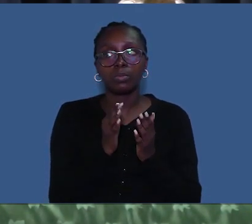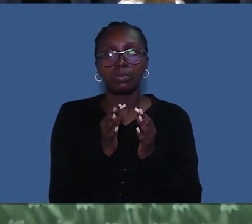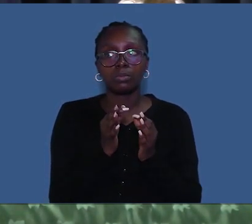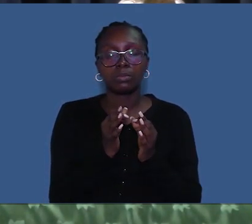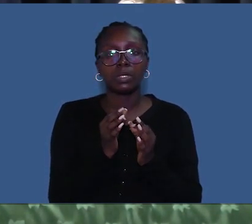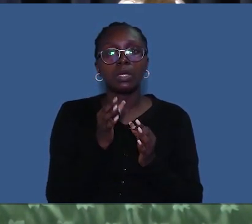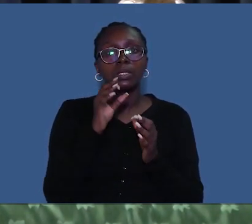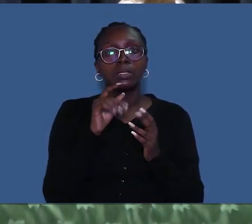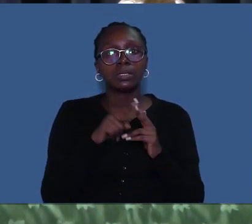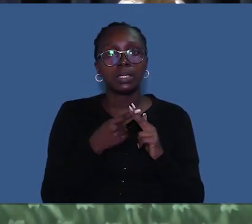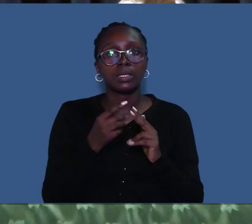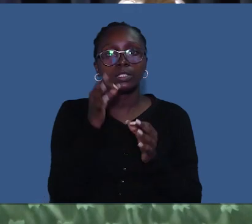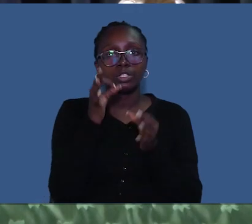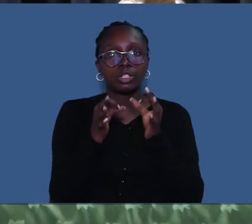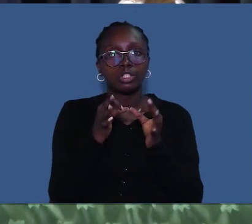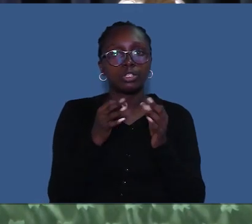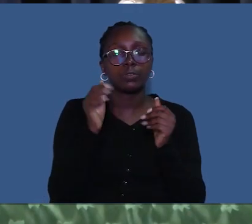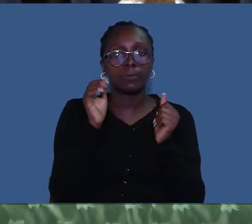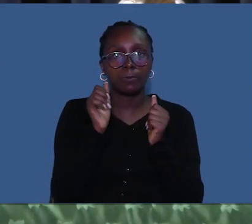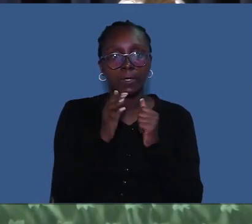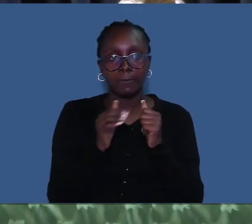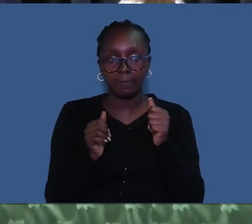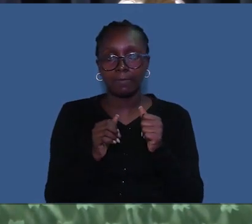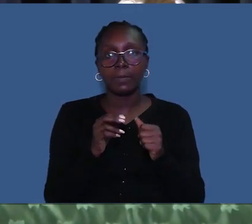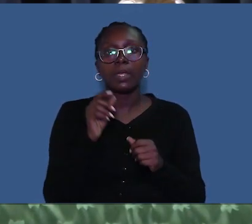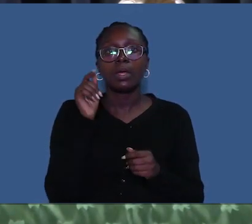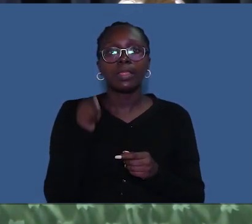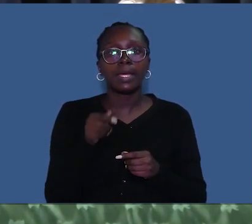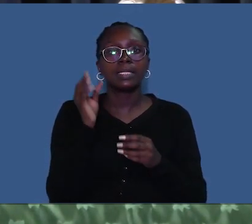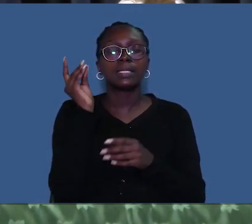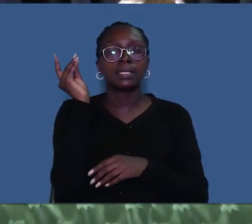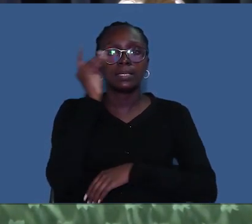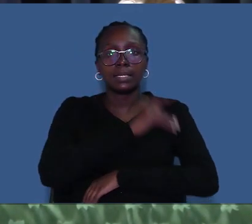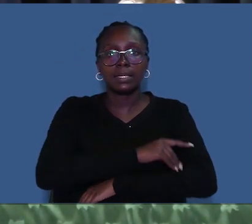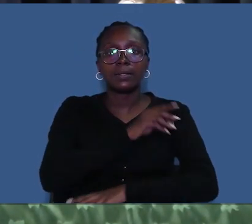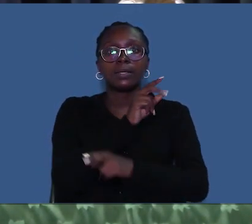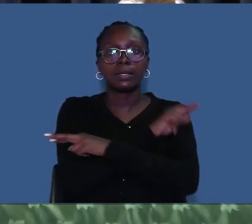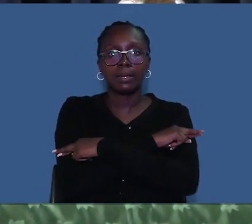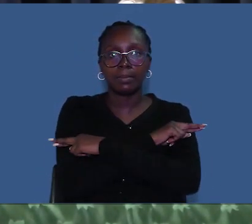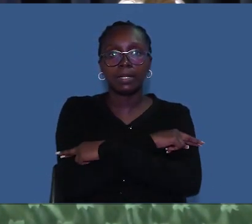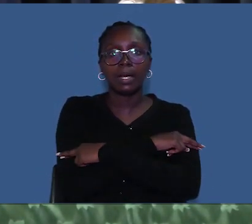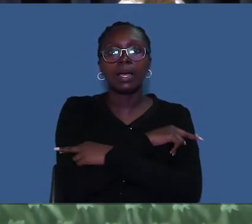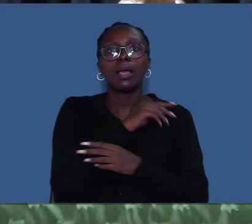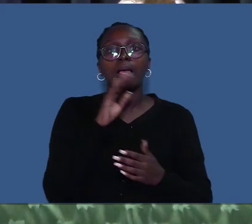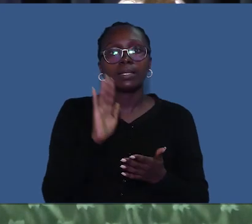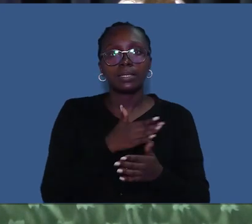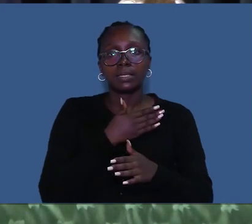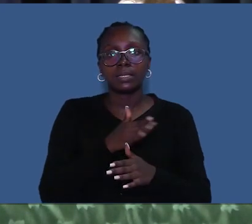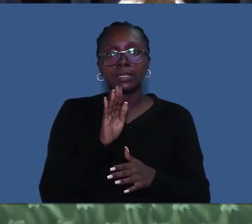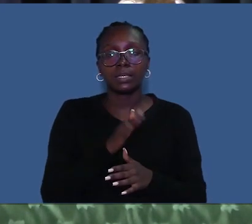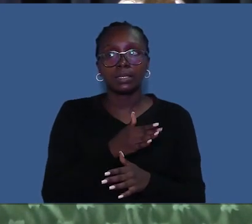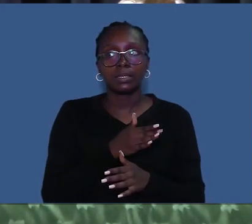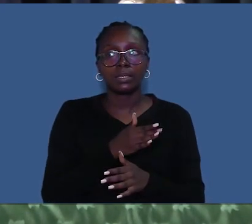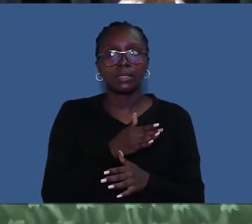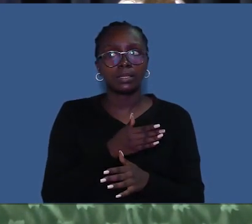12. On that day, Deborah and Barak, son of Abinoam, sang this song: "When the princes in Israel